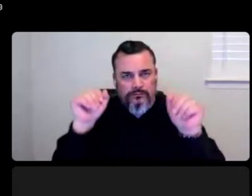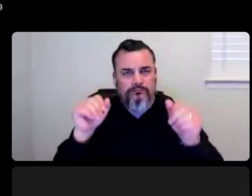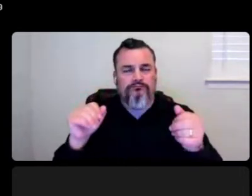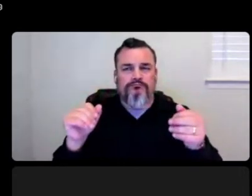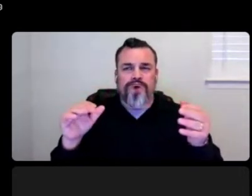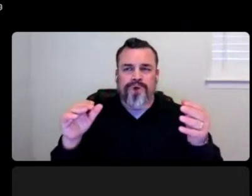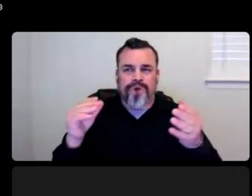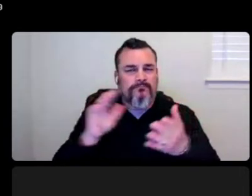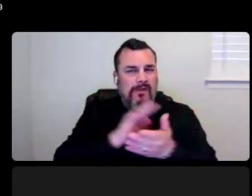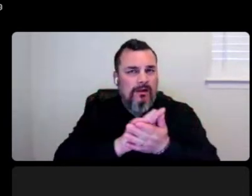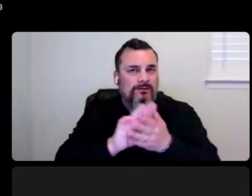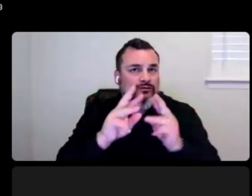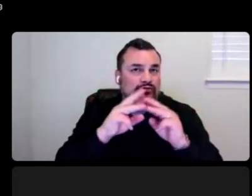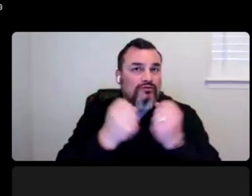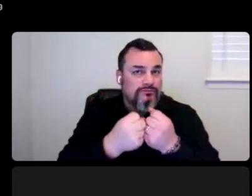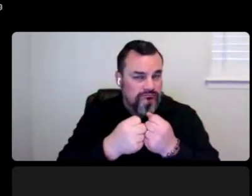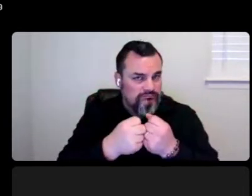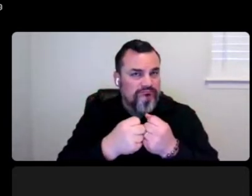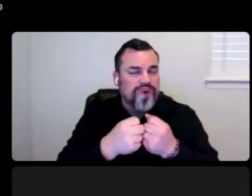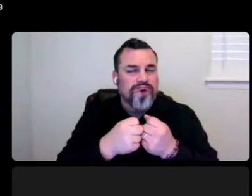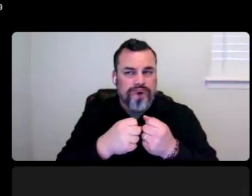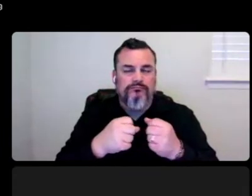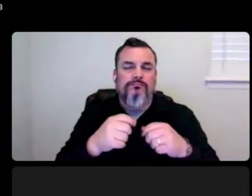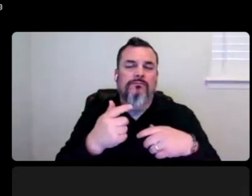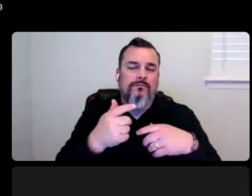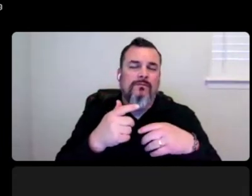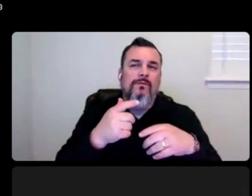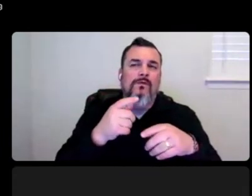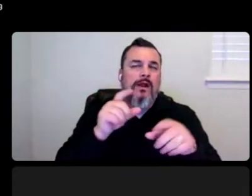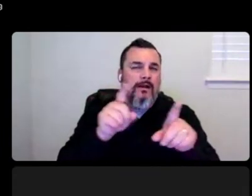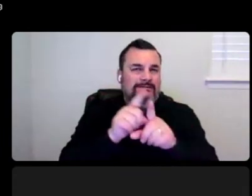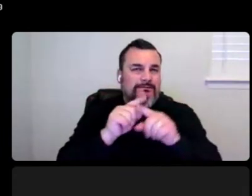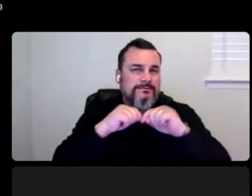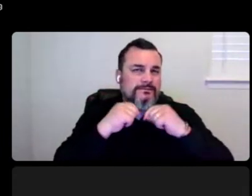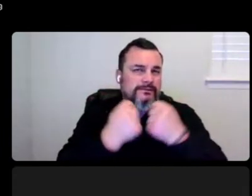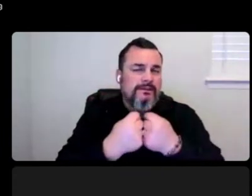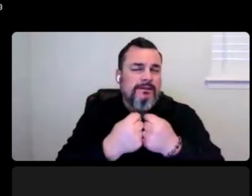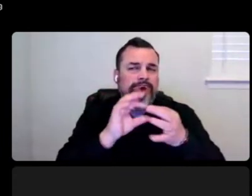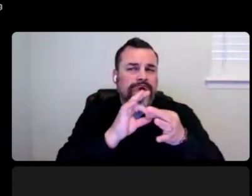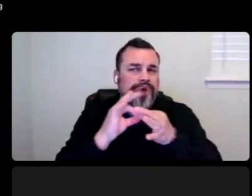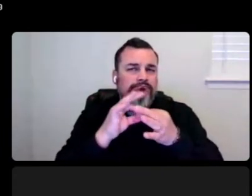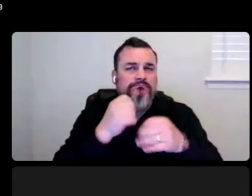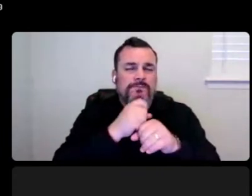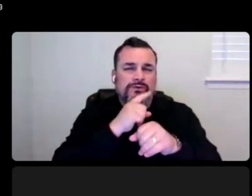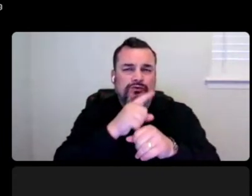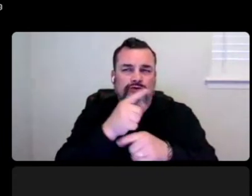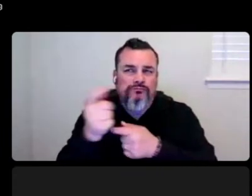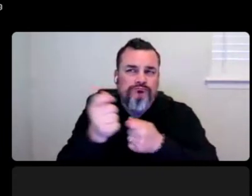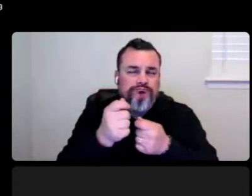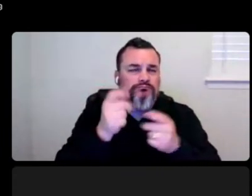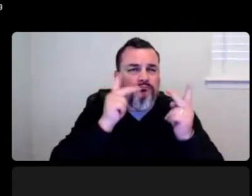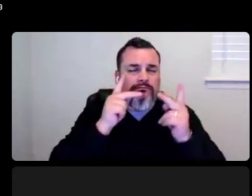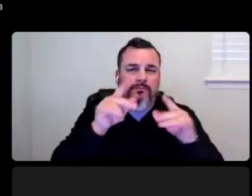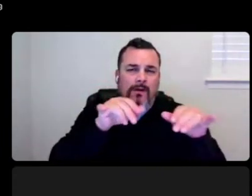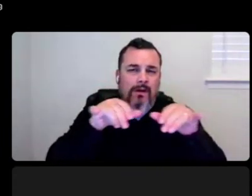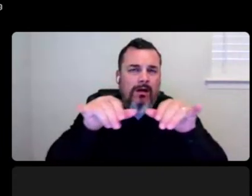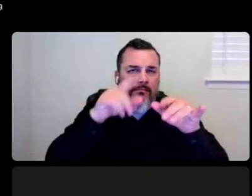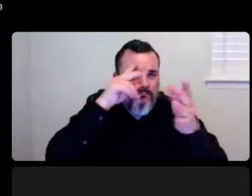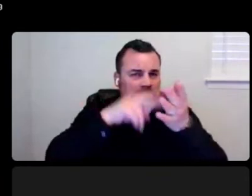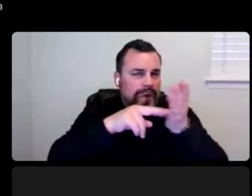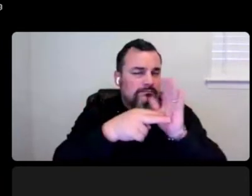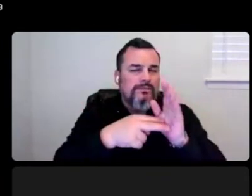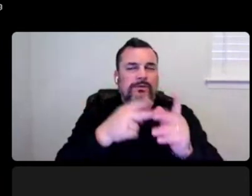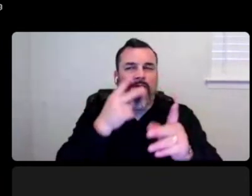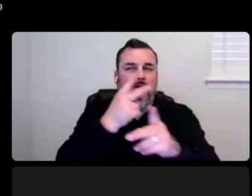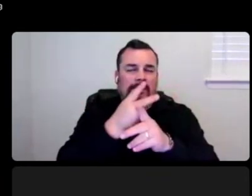tonight's workshop. Work with the board as a team. Always making sure you're bringing people around common purpose. Keeping